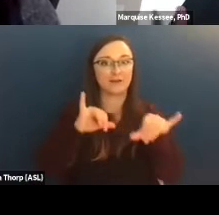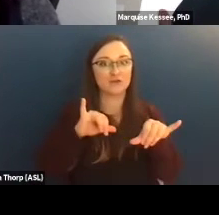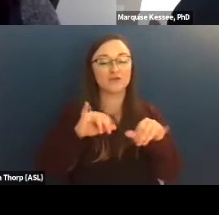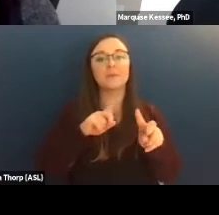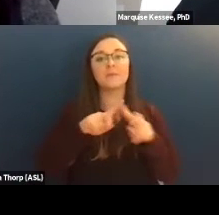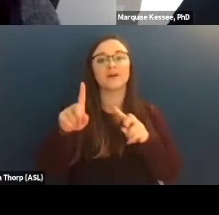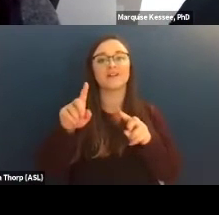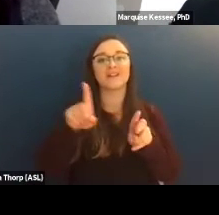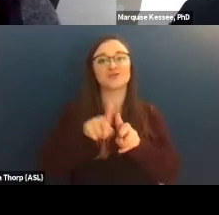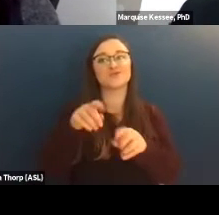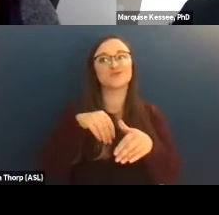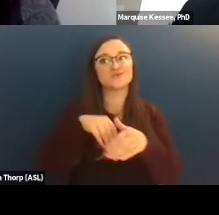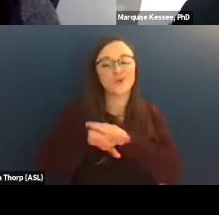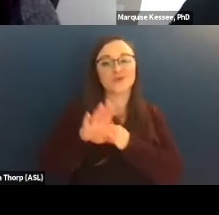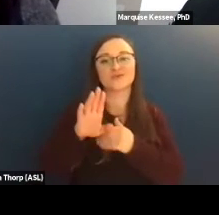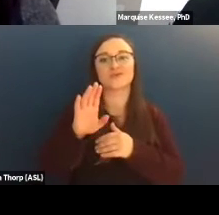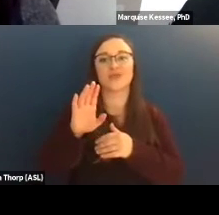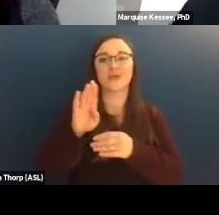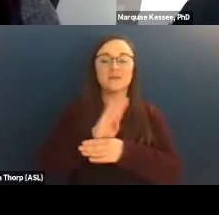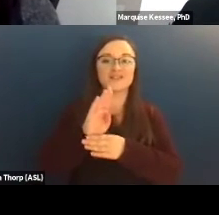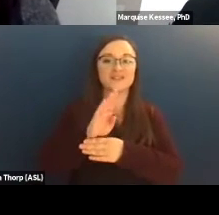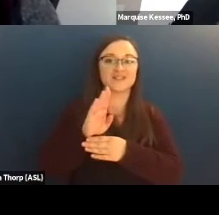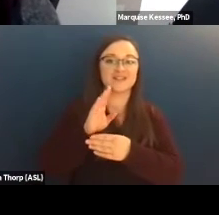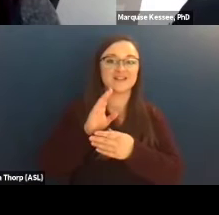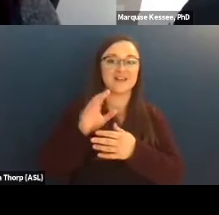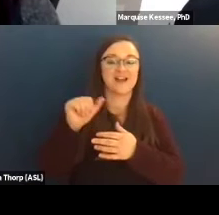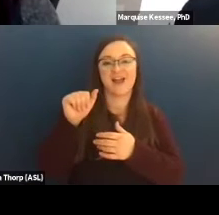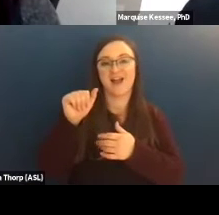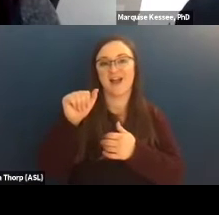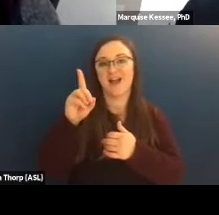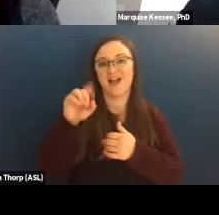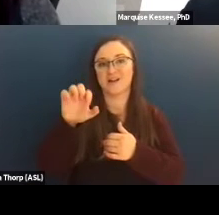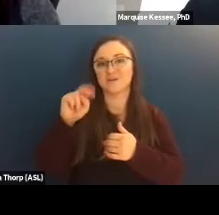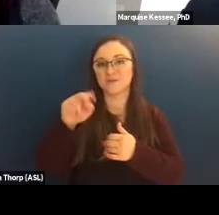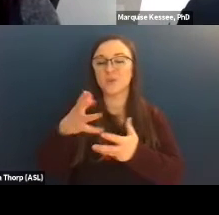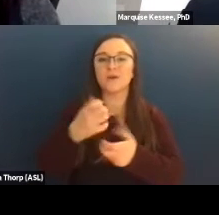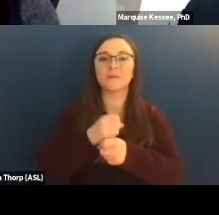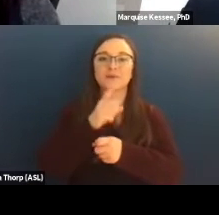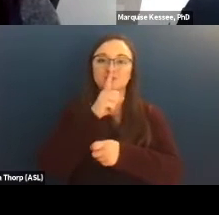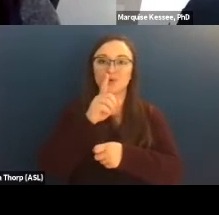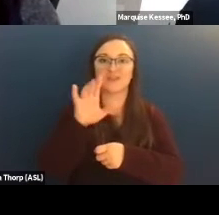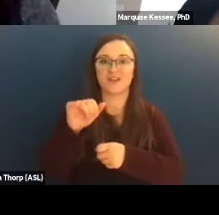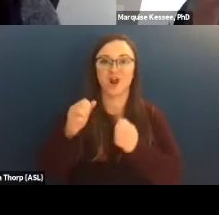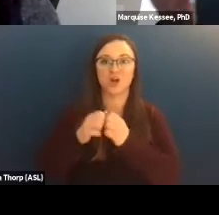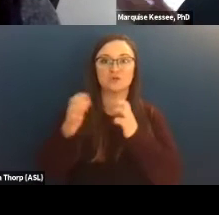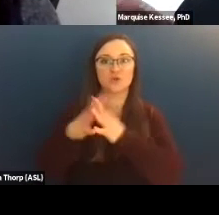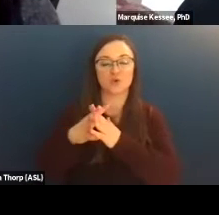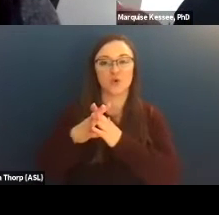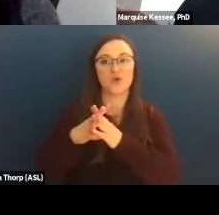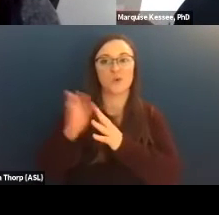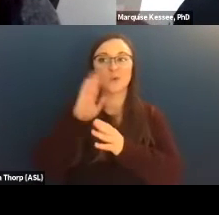those business administration electives, you want to make sure that entrepreneurship at the community college will transfer